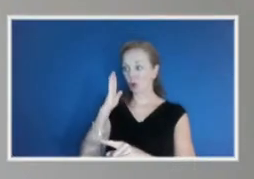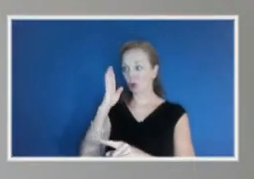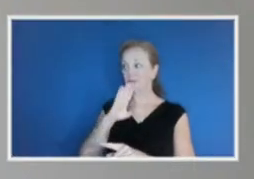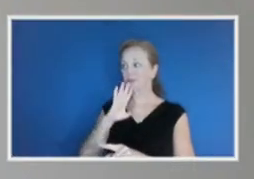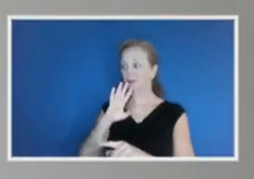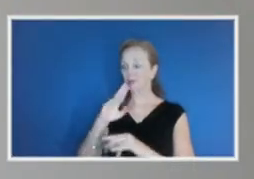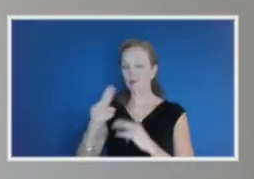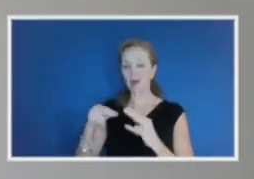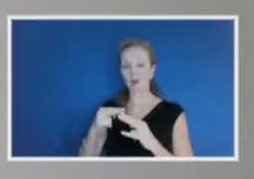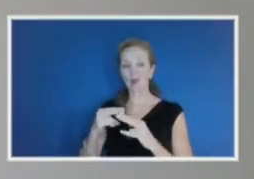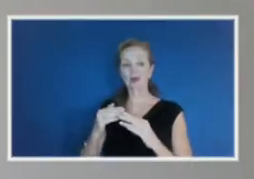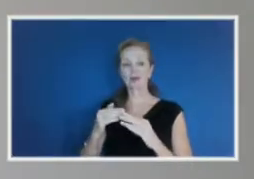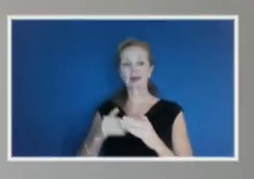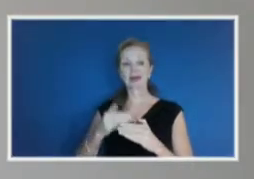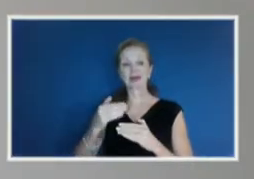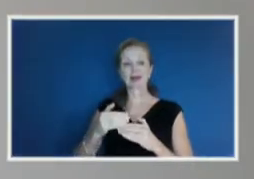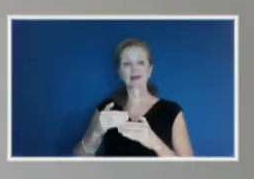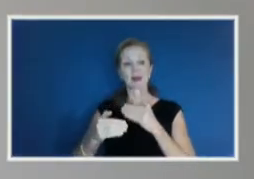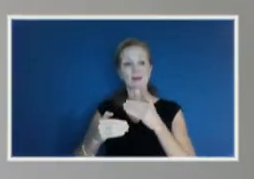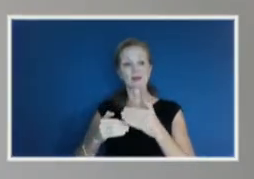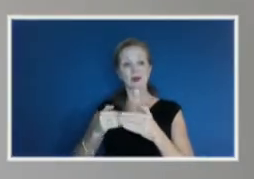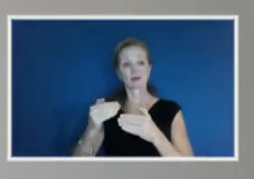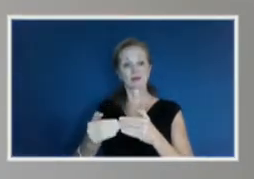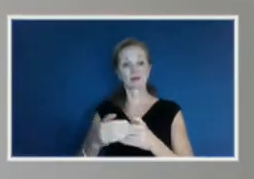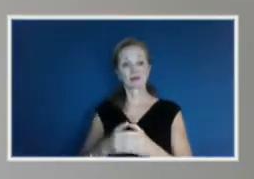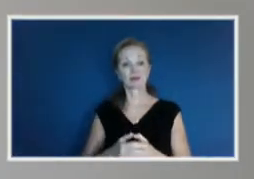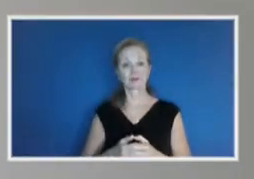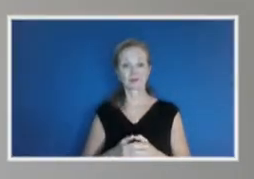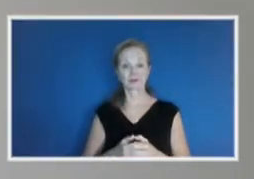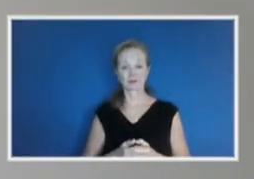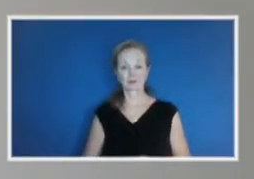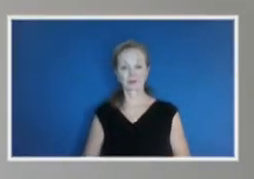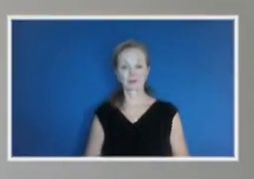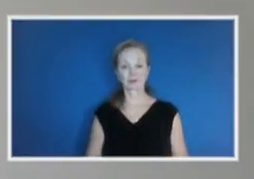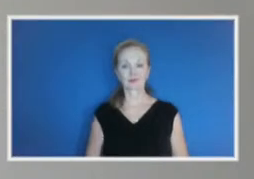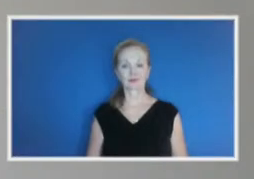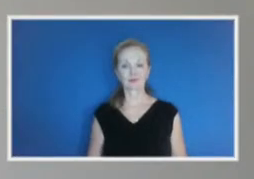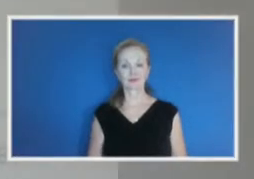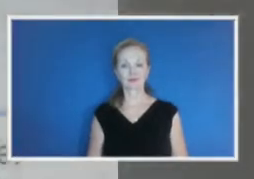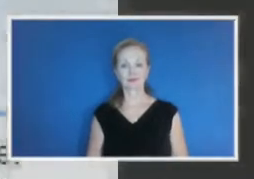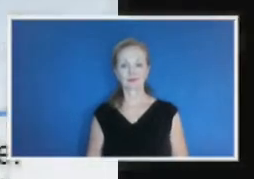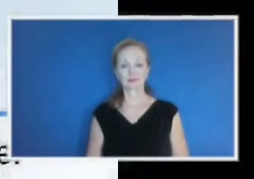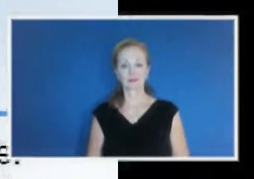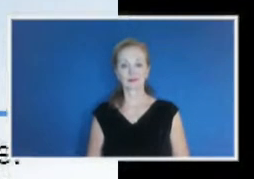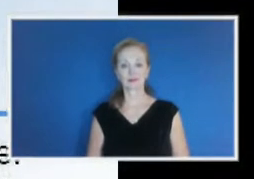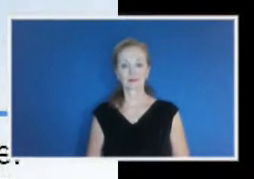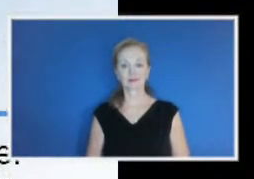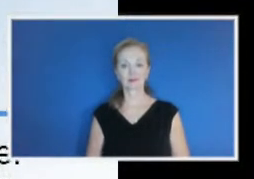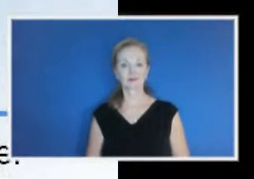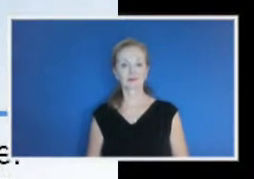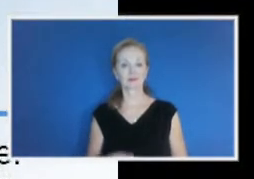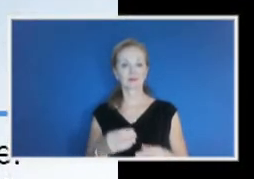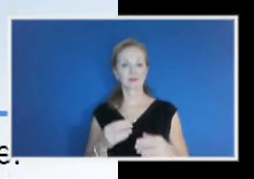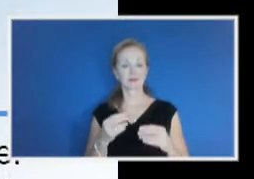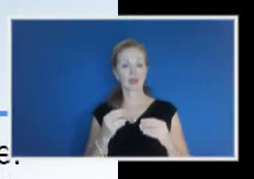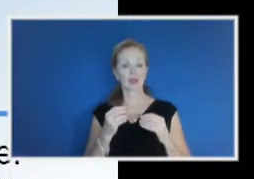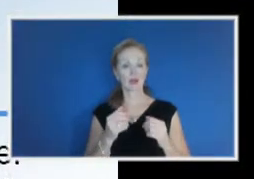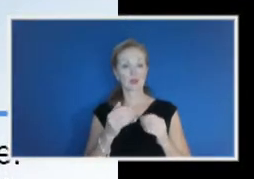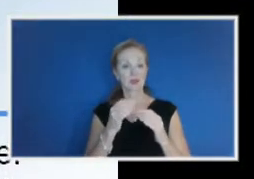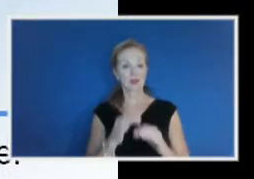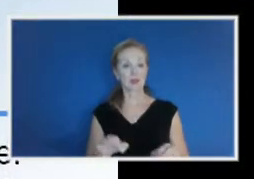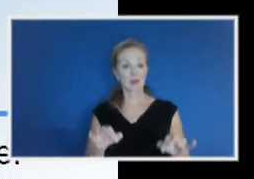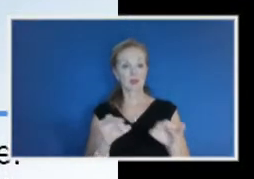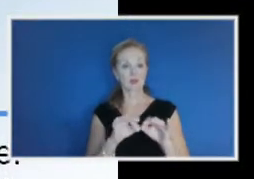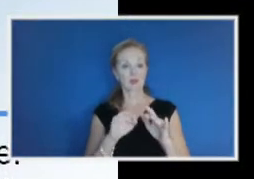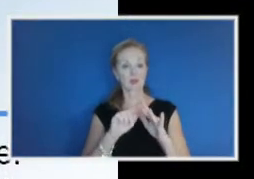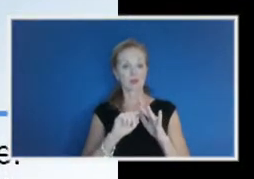next steps are. Let's hope we can get this to work. There we go. Okay. Very quickly, because it's important that everyone starts from the